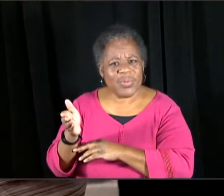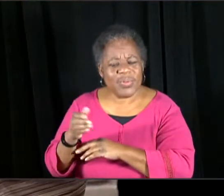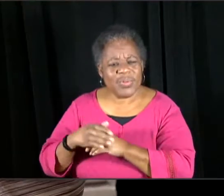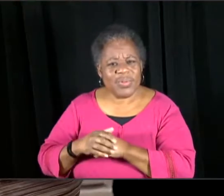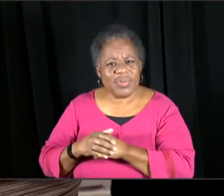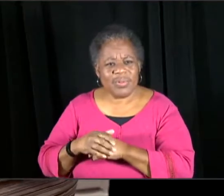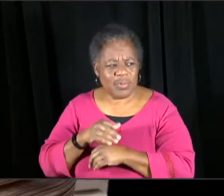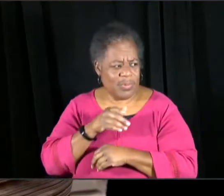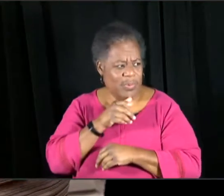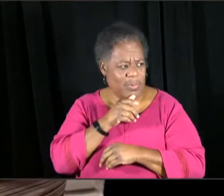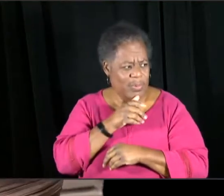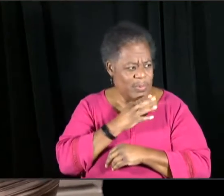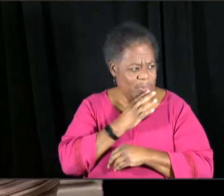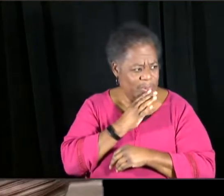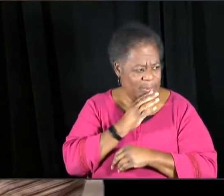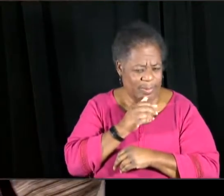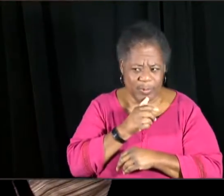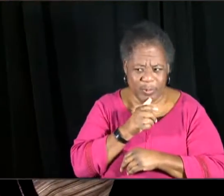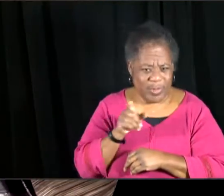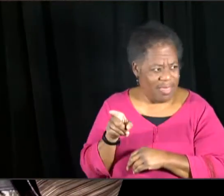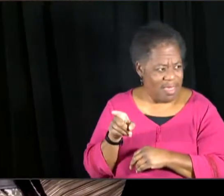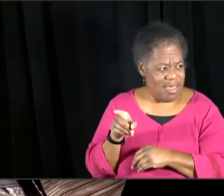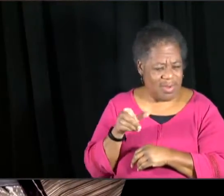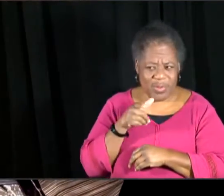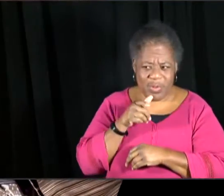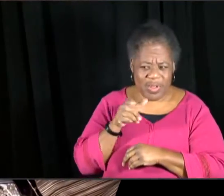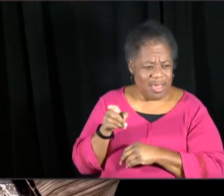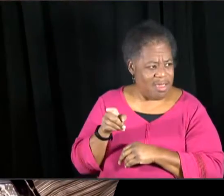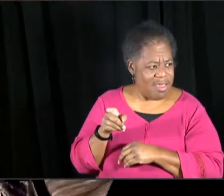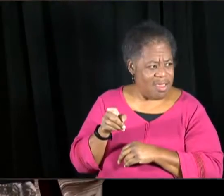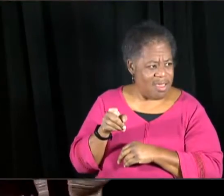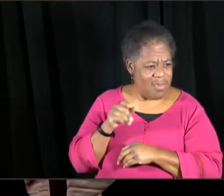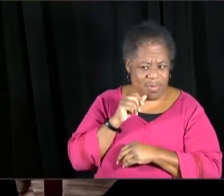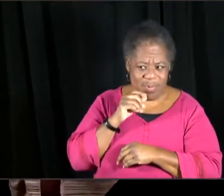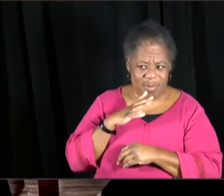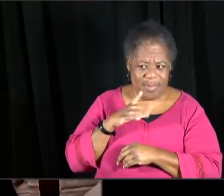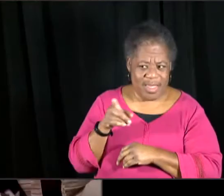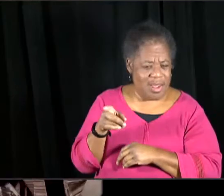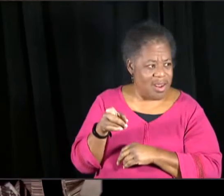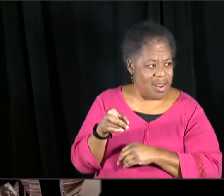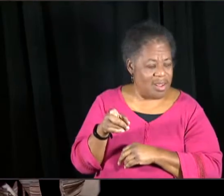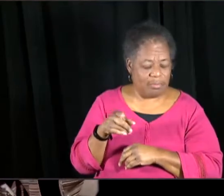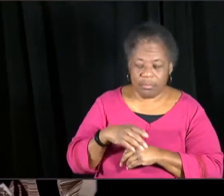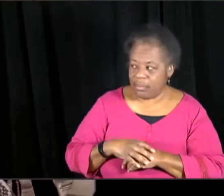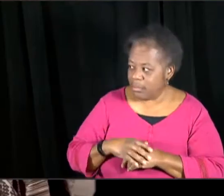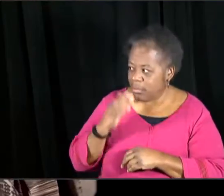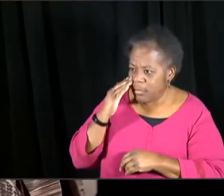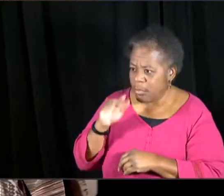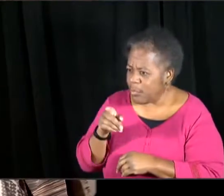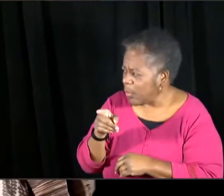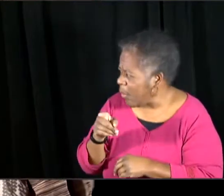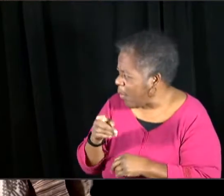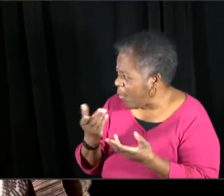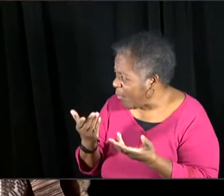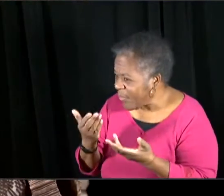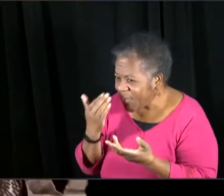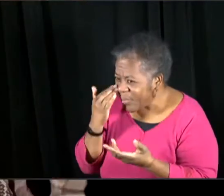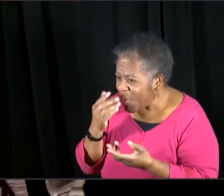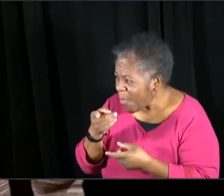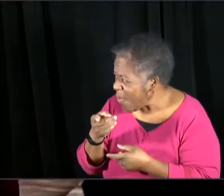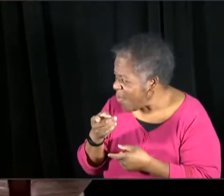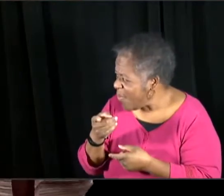"Who is she?" I whispered one day to a friend. "Don't you know?" he said, as if he were